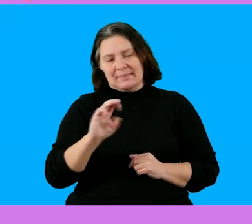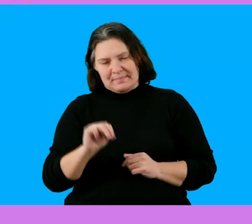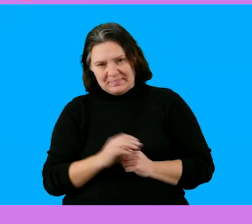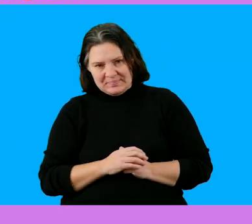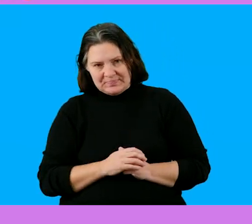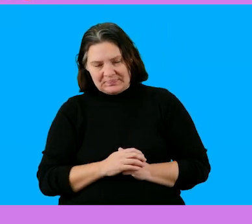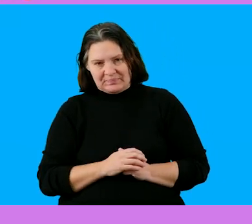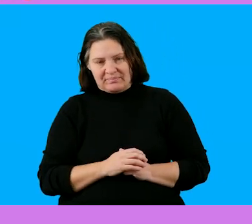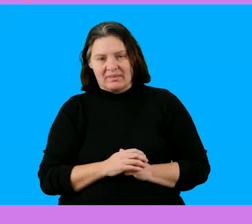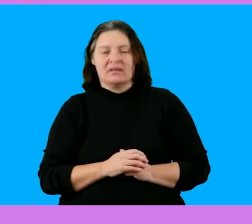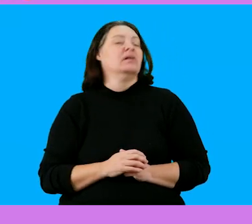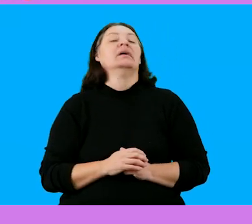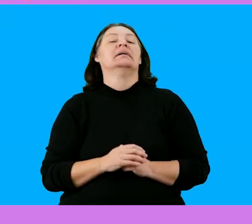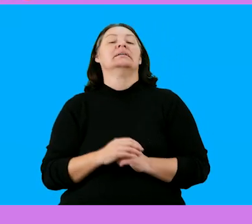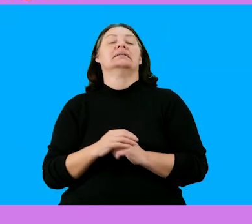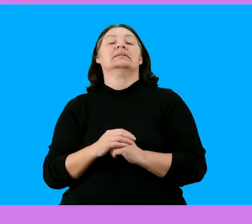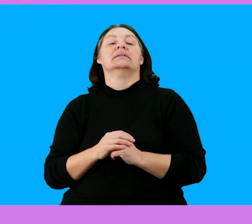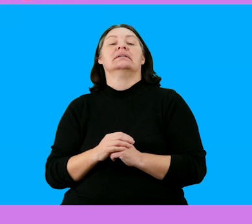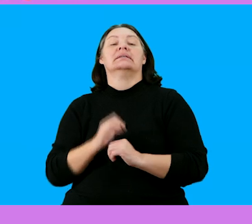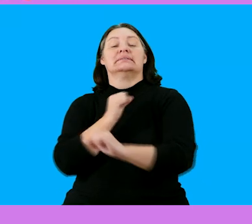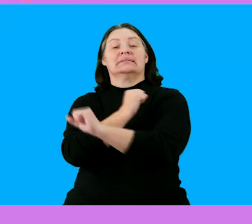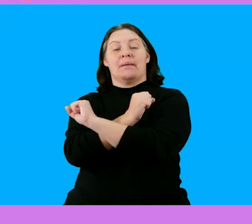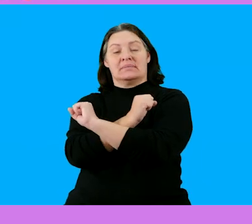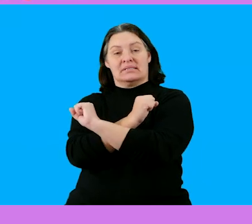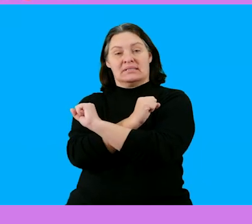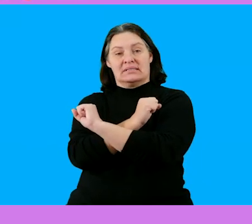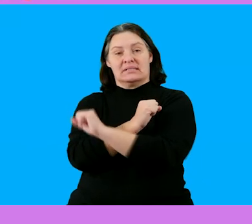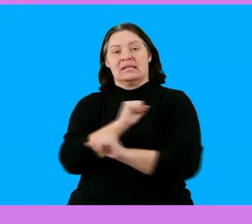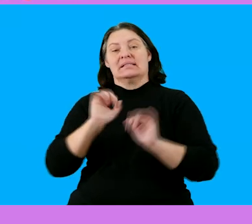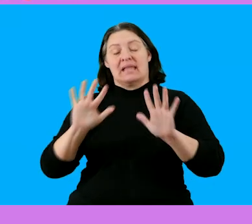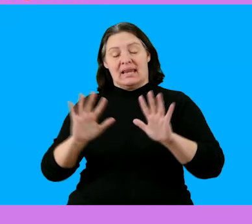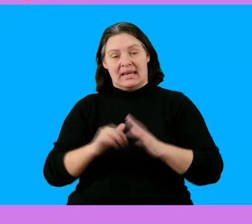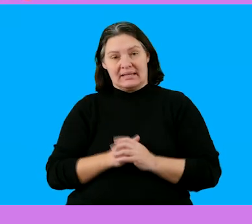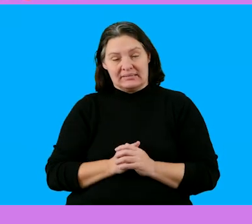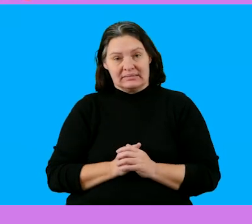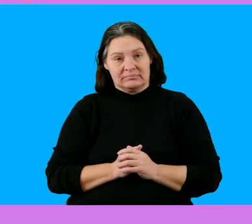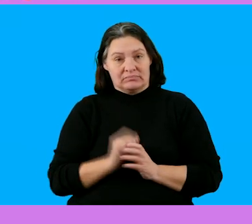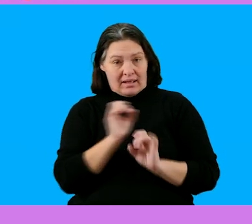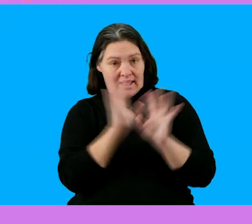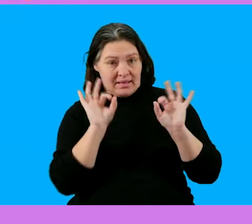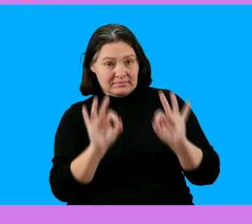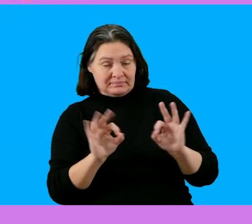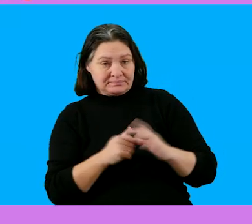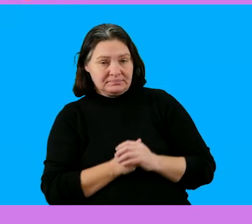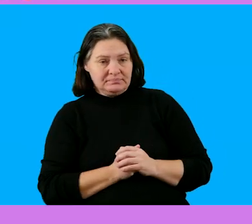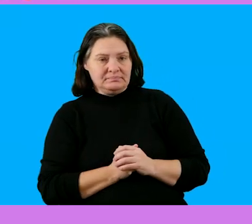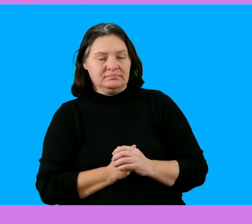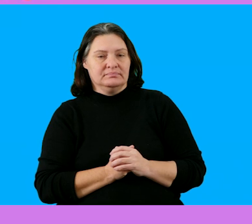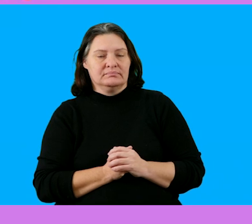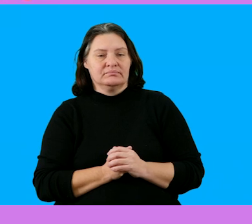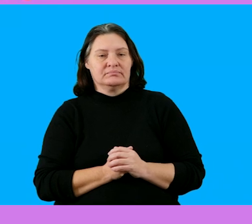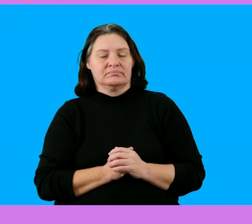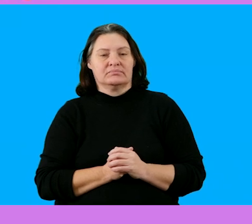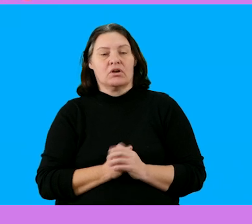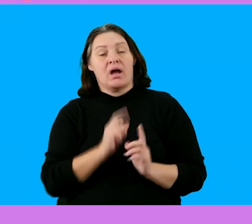11.2 centimeters, and I multiply that by my scale factor here, which is 10. Guys, are we clear on that?